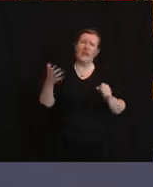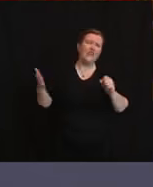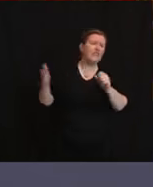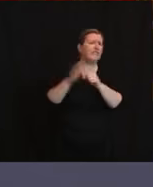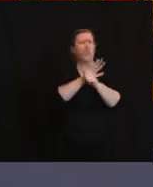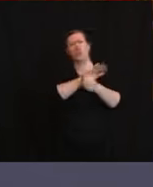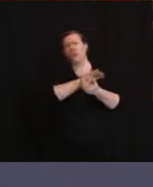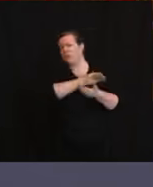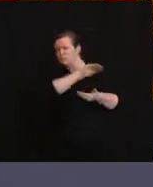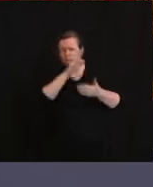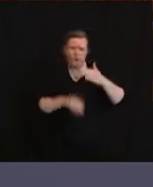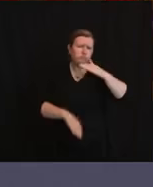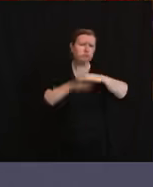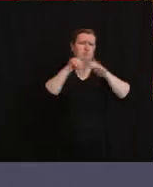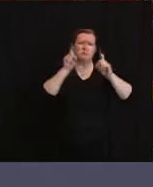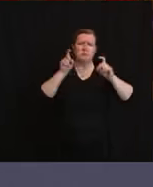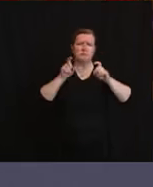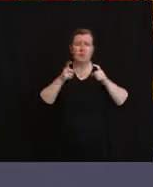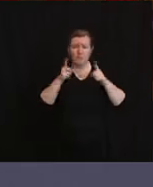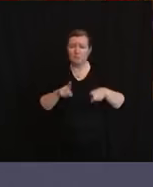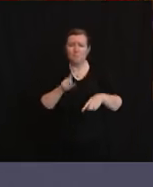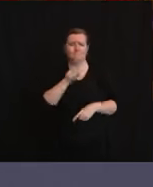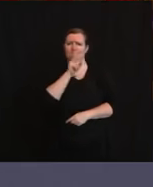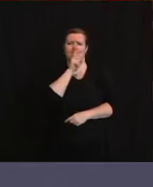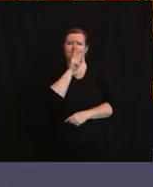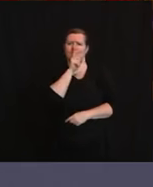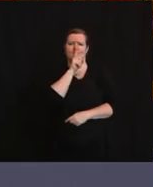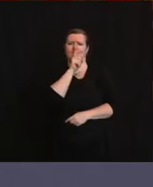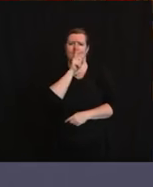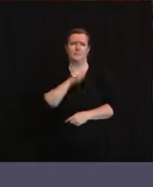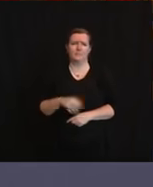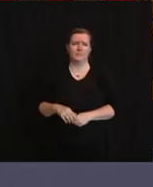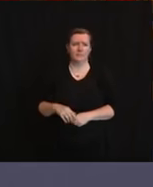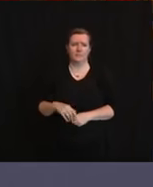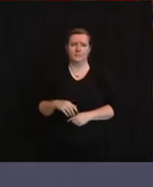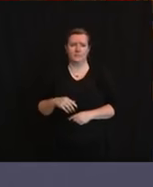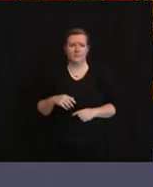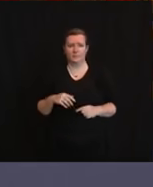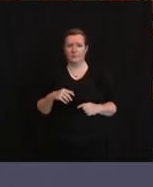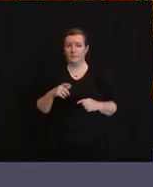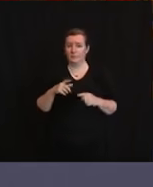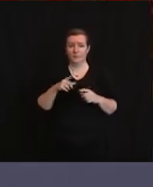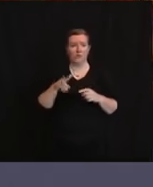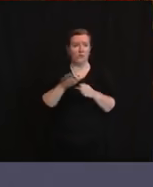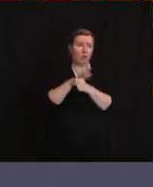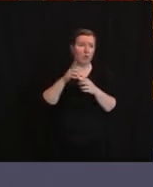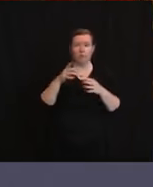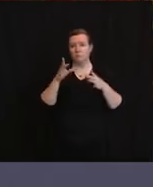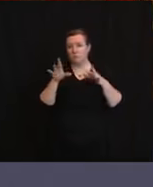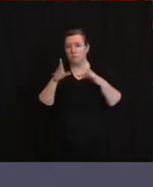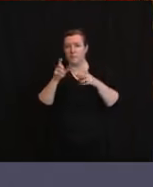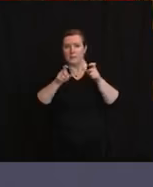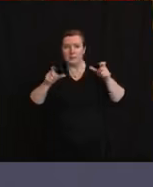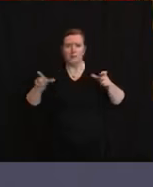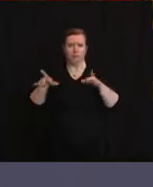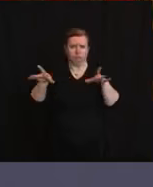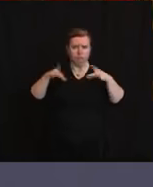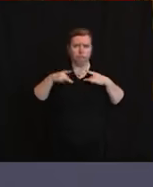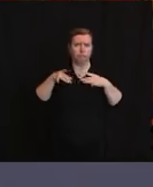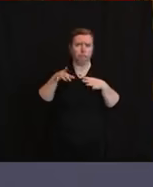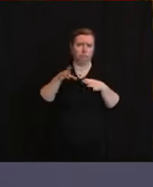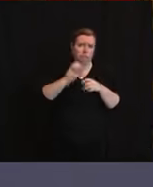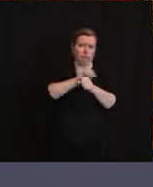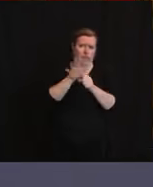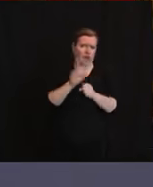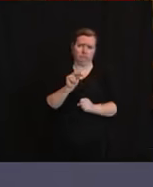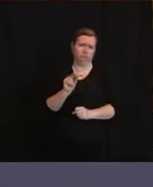who have been infected, we know that part of this is because we have done collectively, all of us, it takes a village here after all,